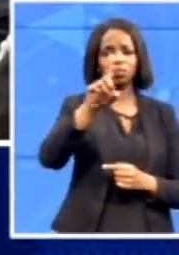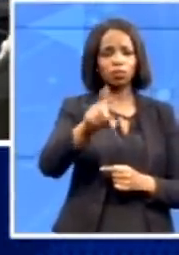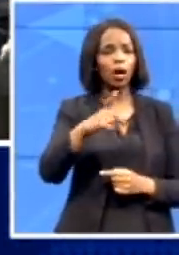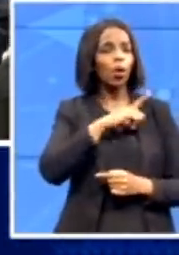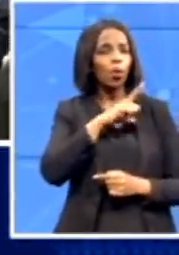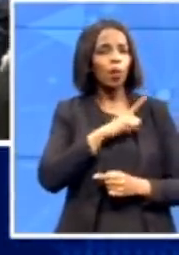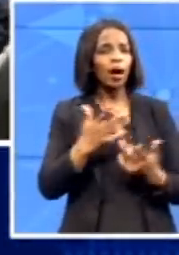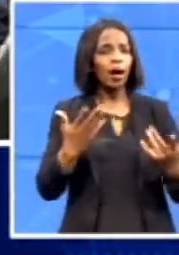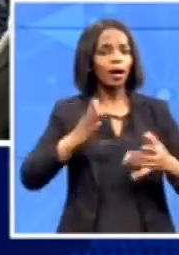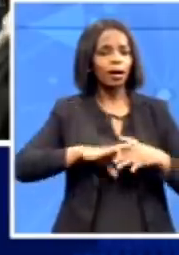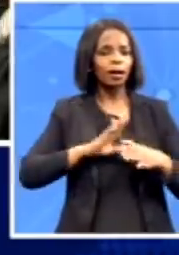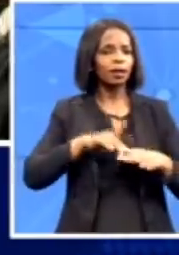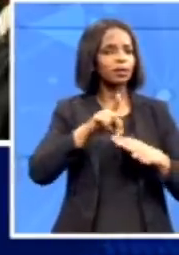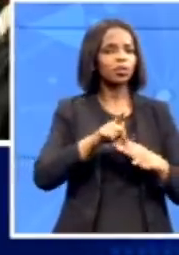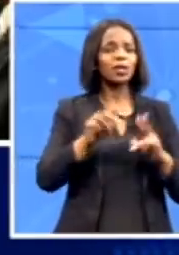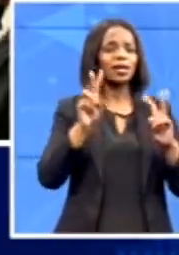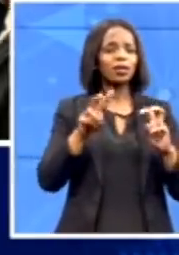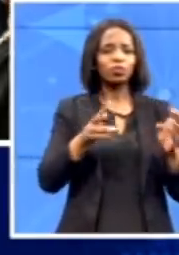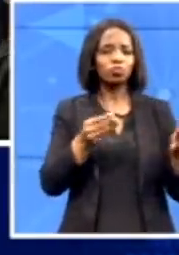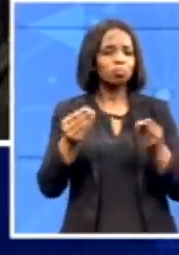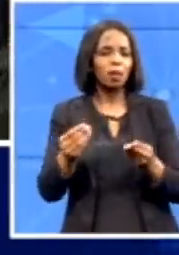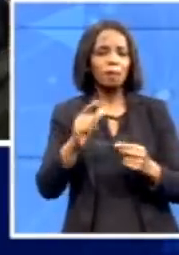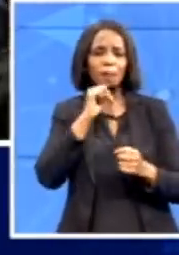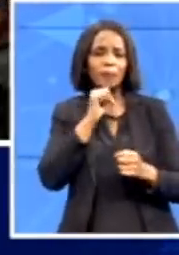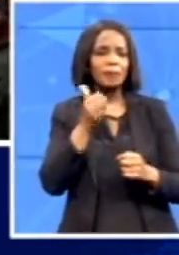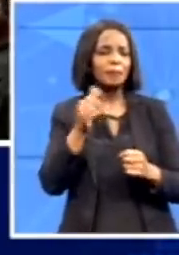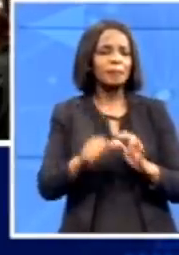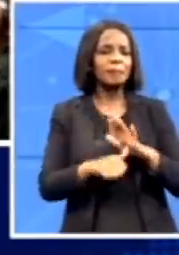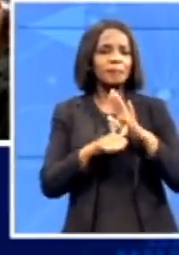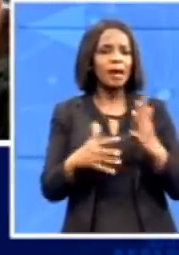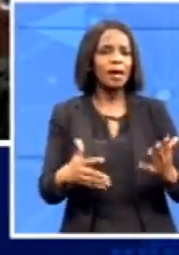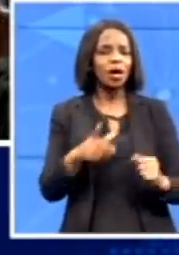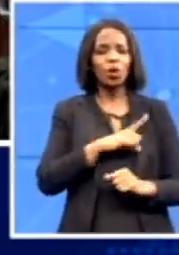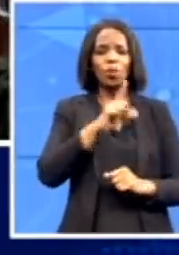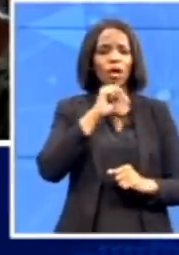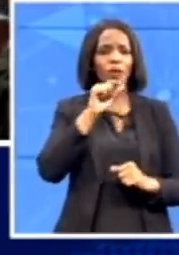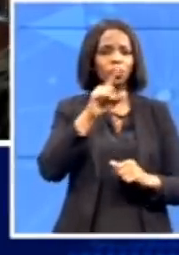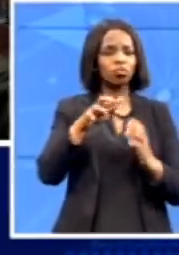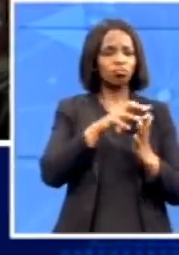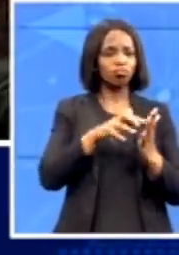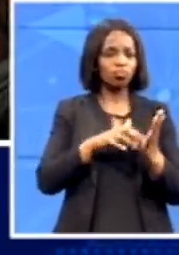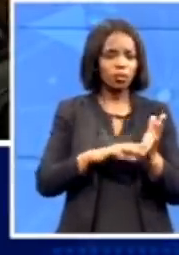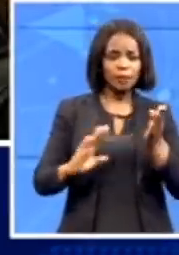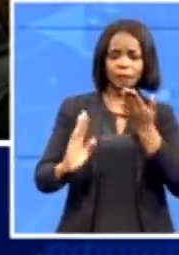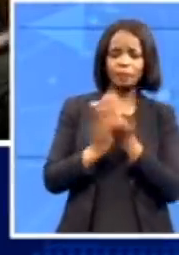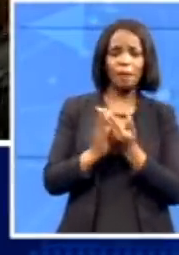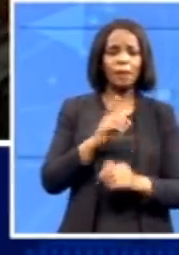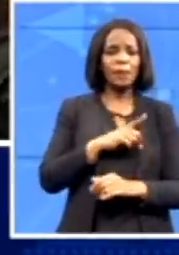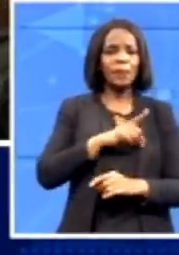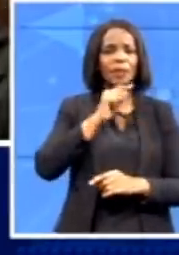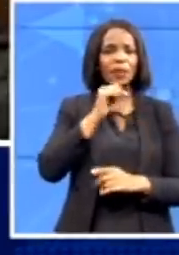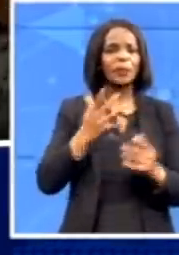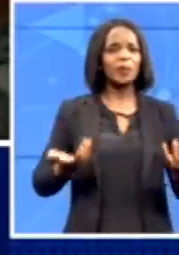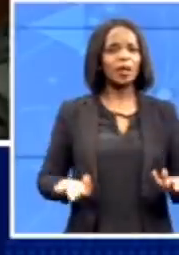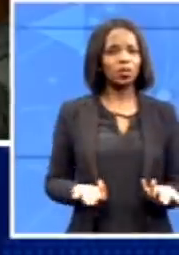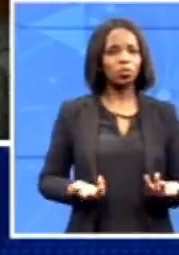expeditiously? What's the reason for you for not drafting an affidavit and making sure that you are able to provide this information, and so that it